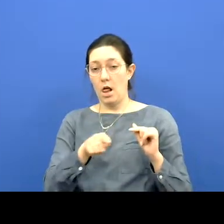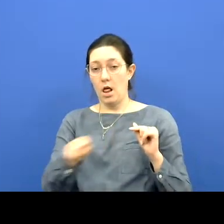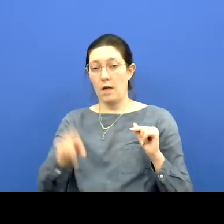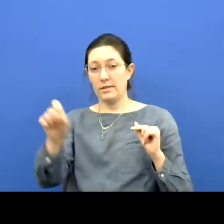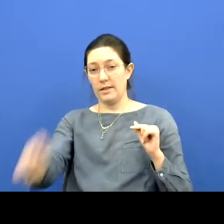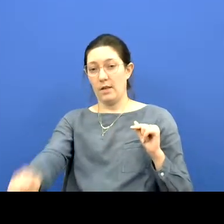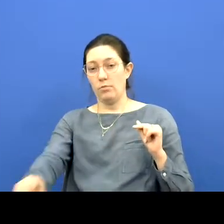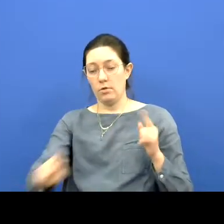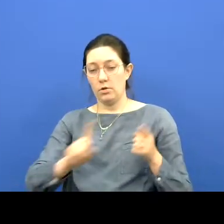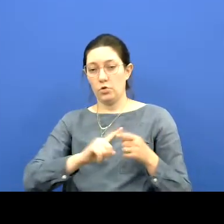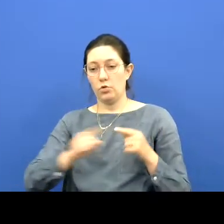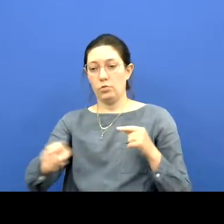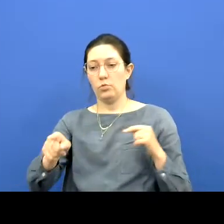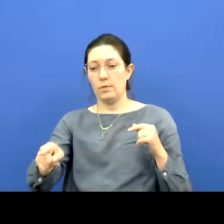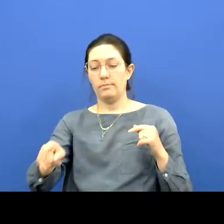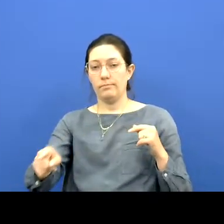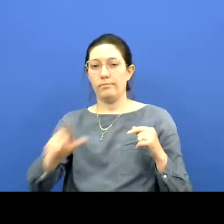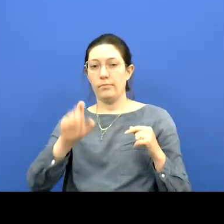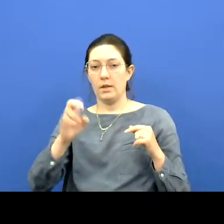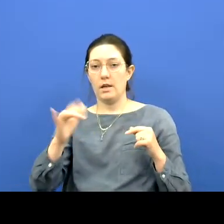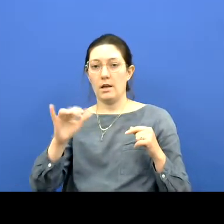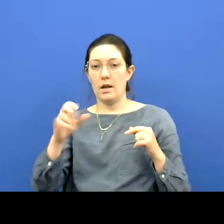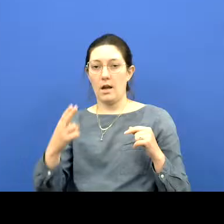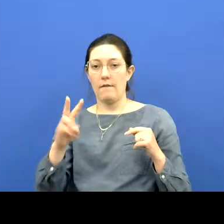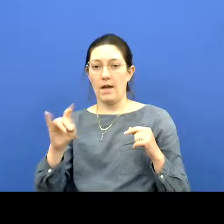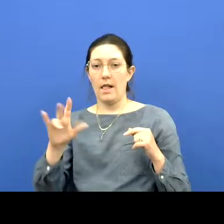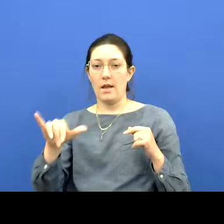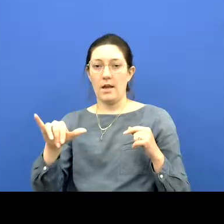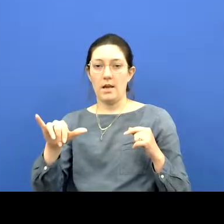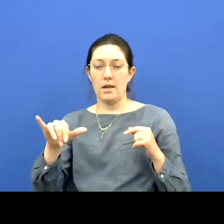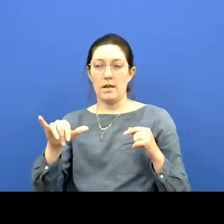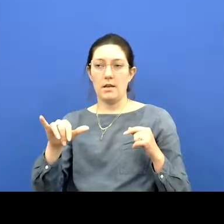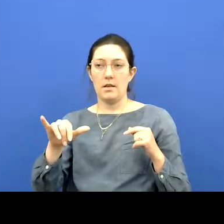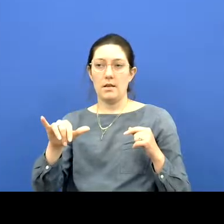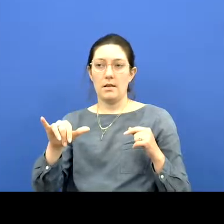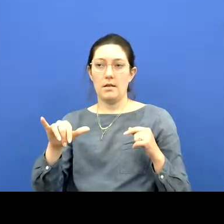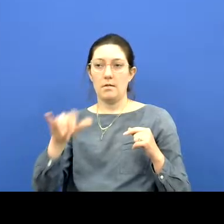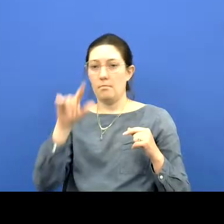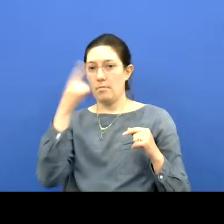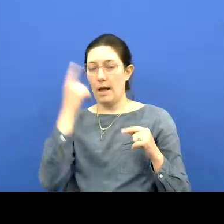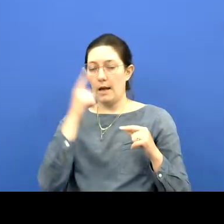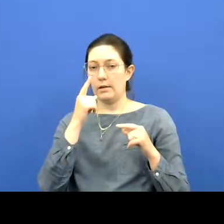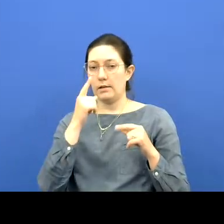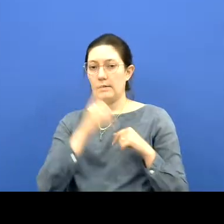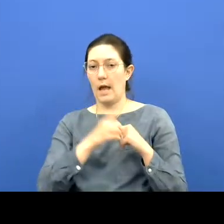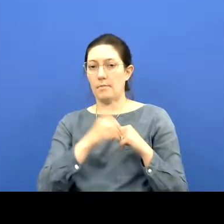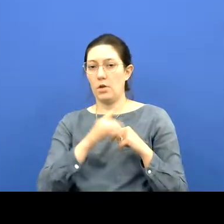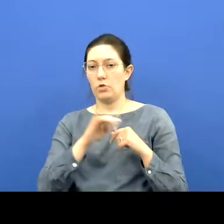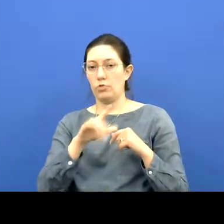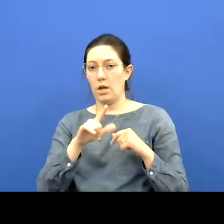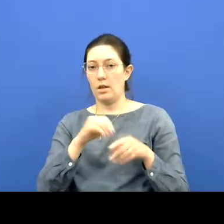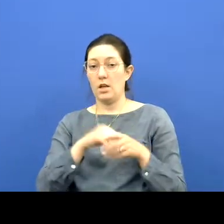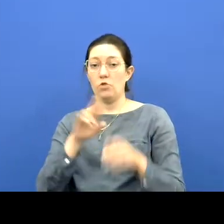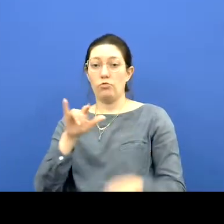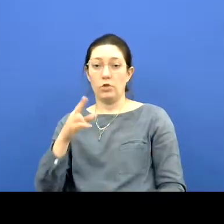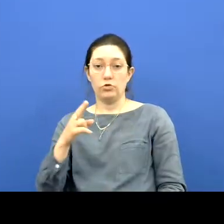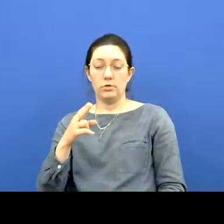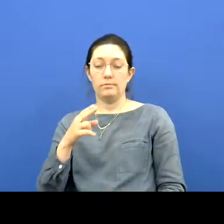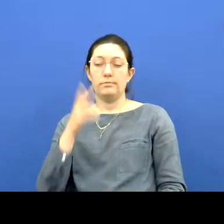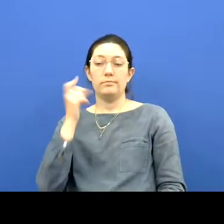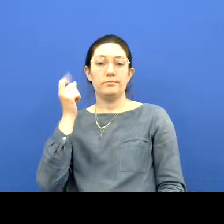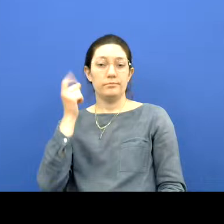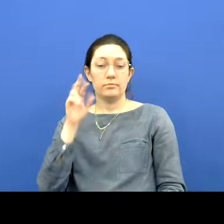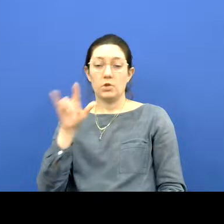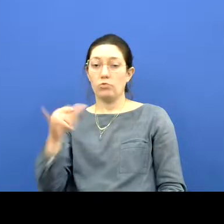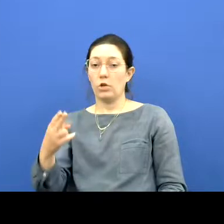south to the Lehigh Valley Black Diamond Trail in Rush. I will note that